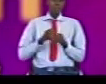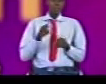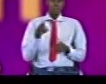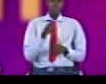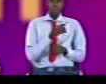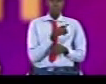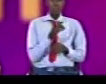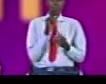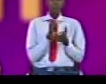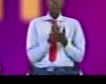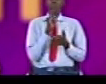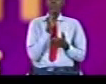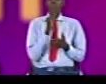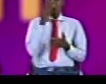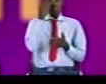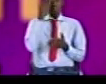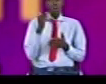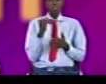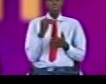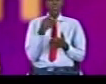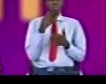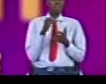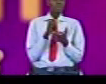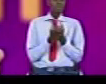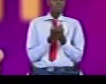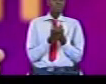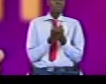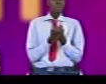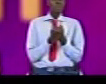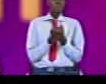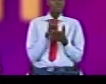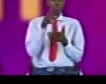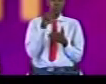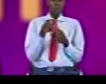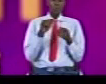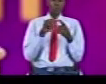That's why we should pray this day and call upon the name of the Lord.